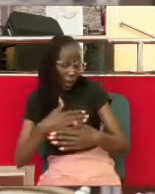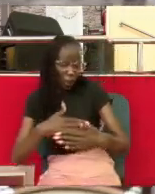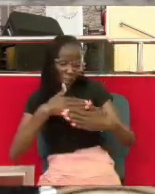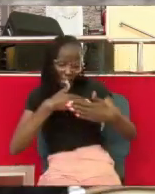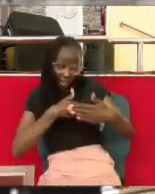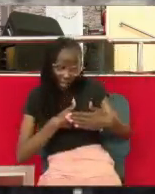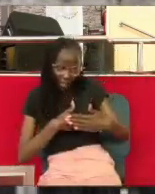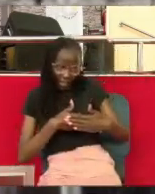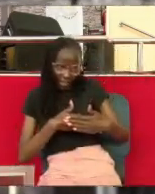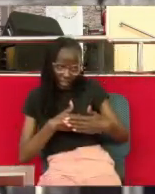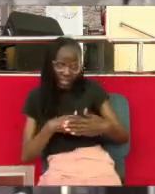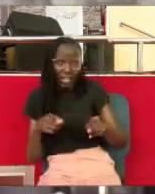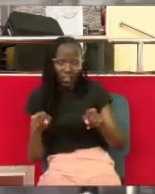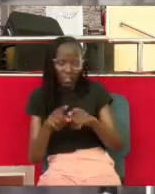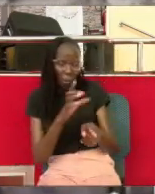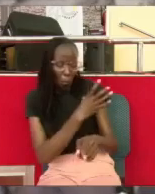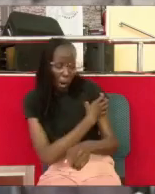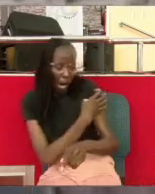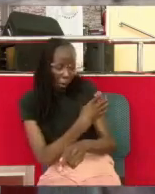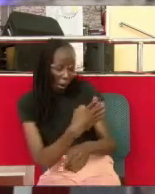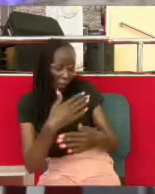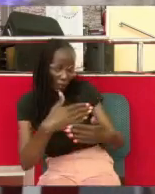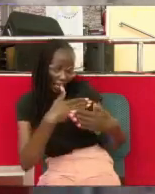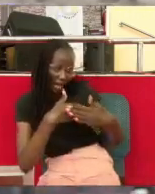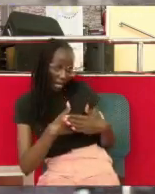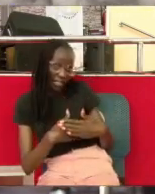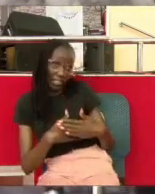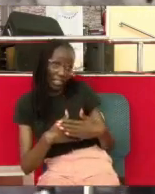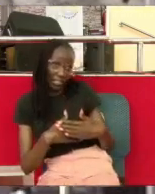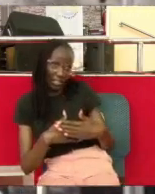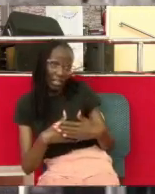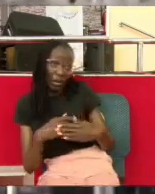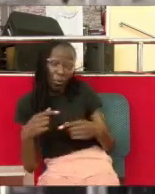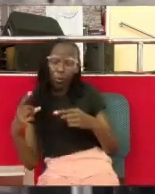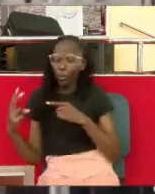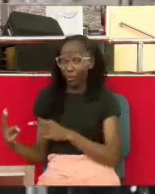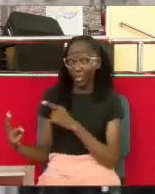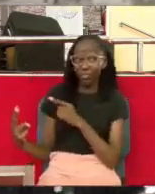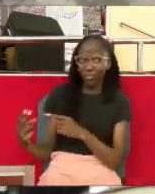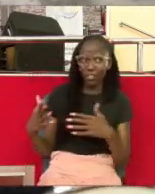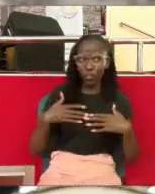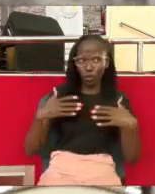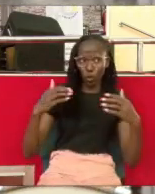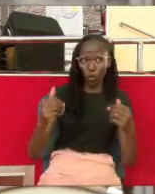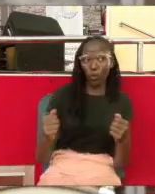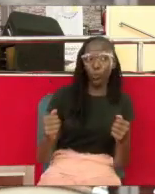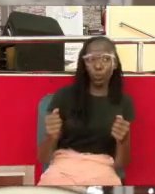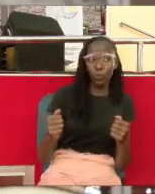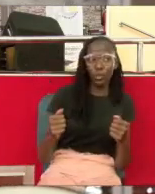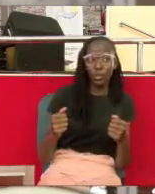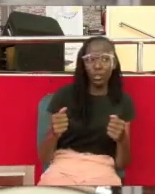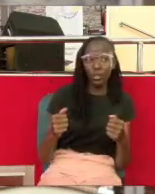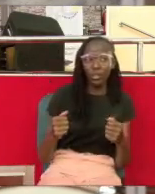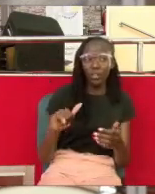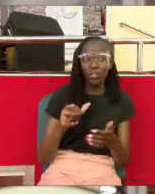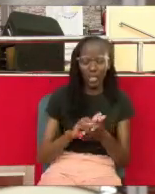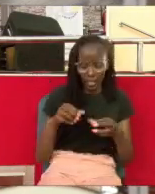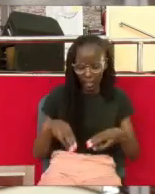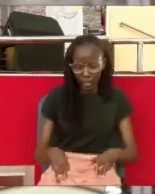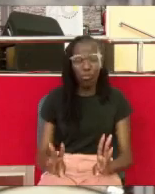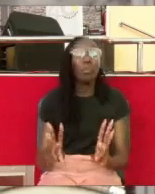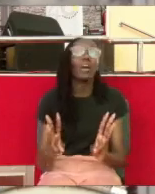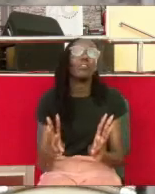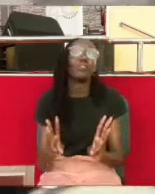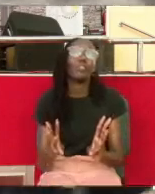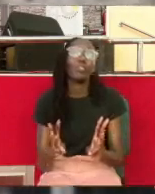was some power behind them. They were so vigorous that they just gave birth. Just